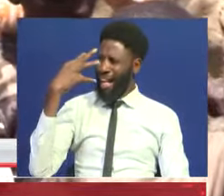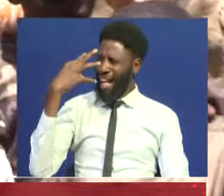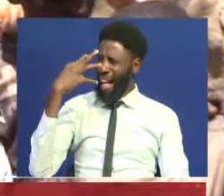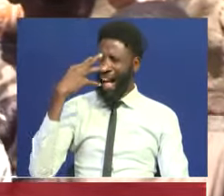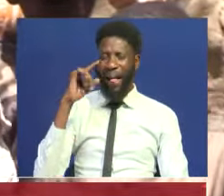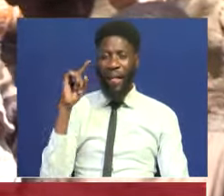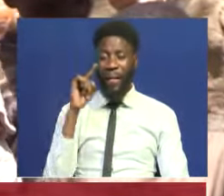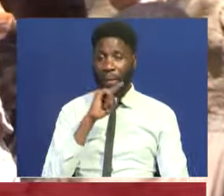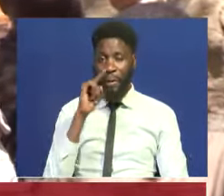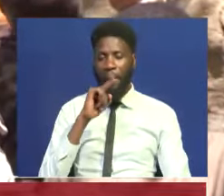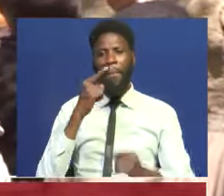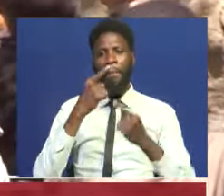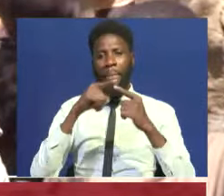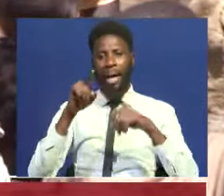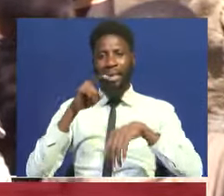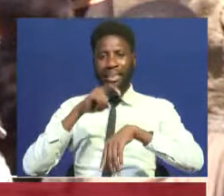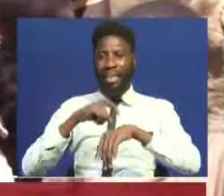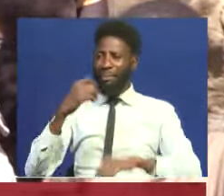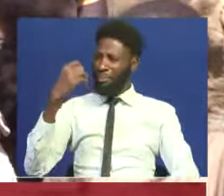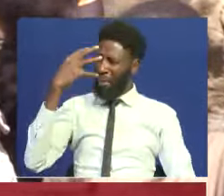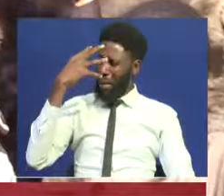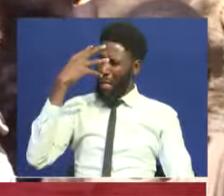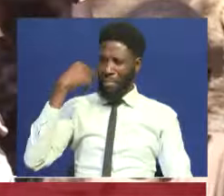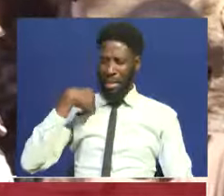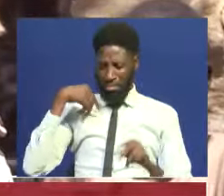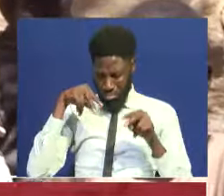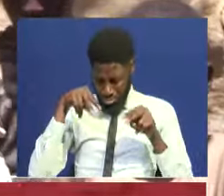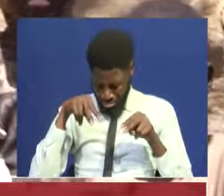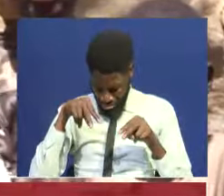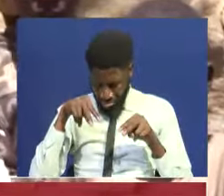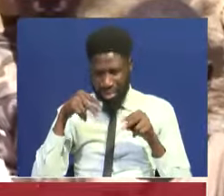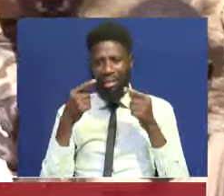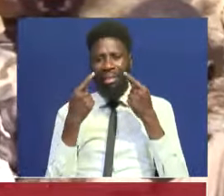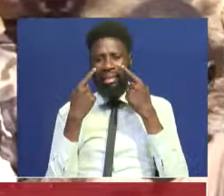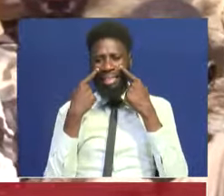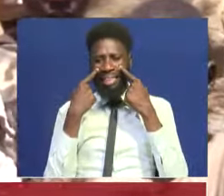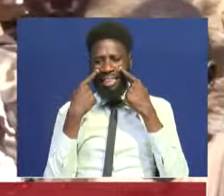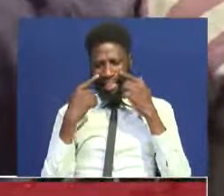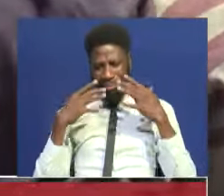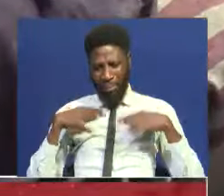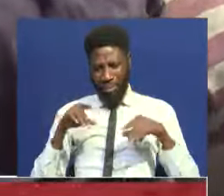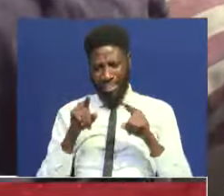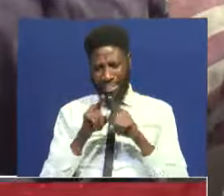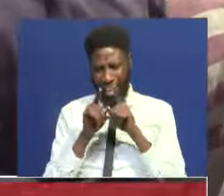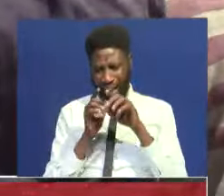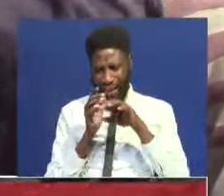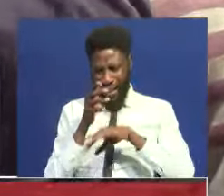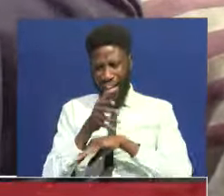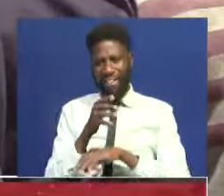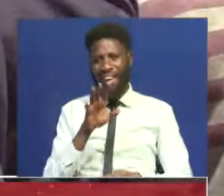yao, lakini nikiangalia chini hivi nikaona ni kama watu karibu zaidi tu ya 50 hapo.